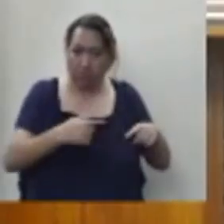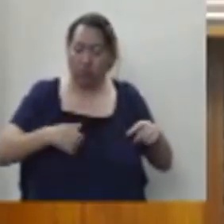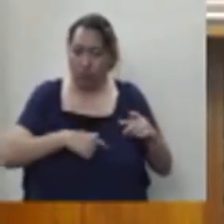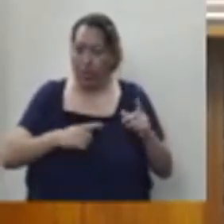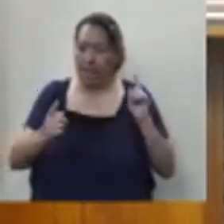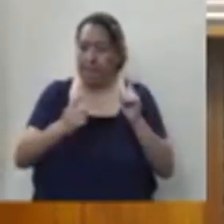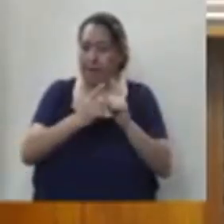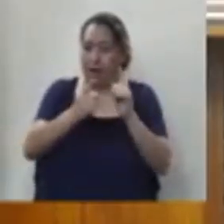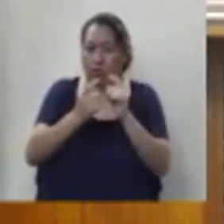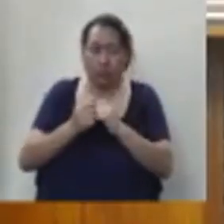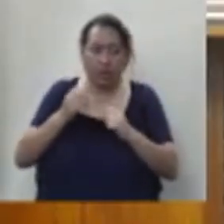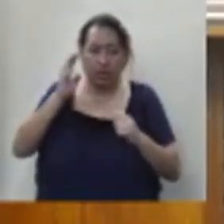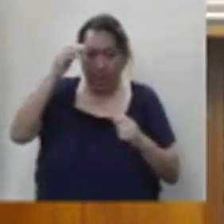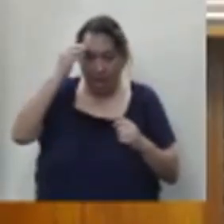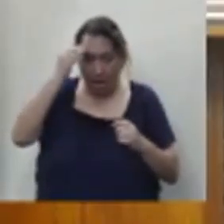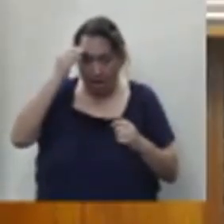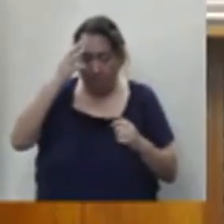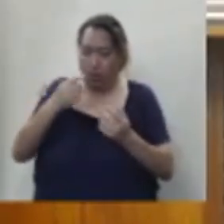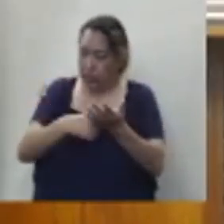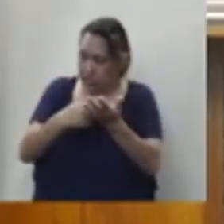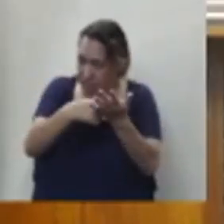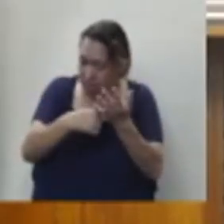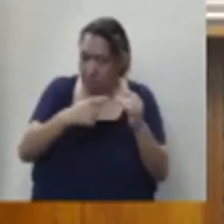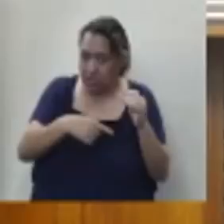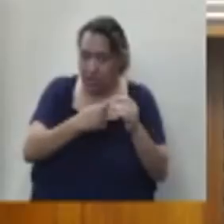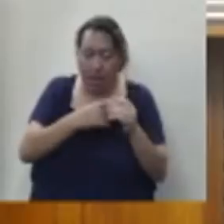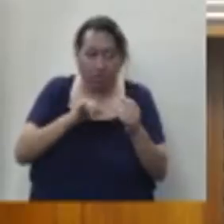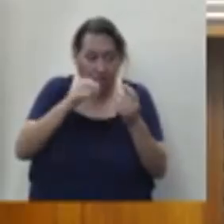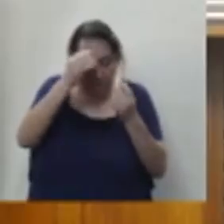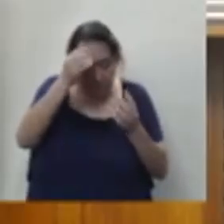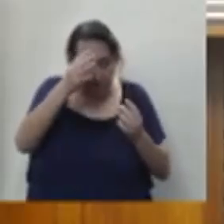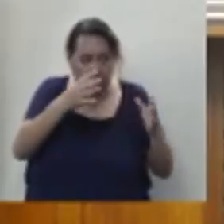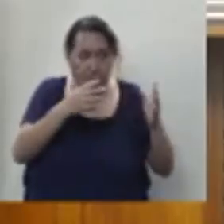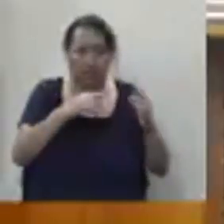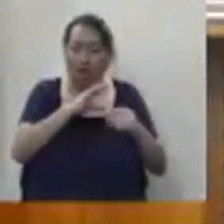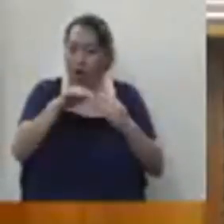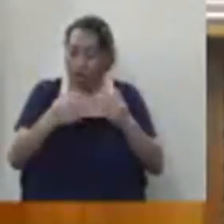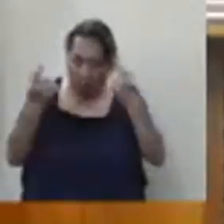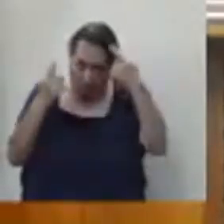to discuss with them the dashboard. And they all were in agreement to